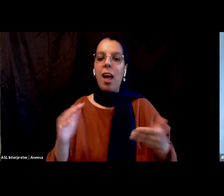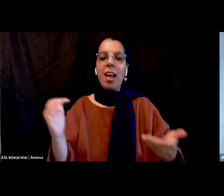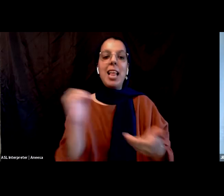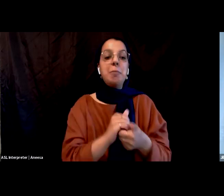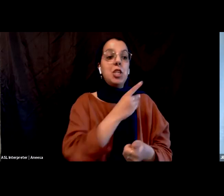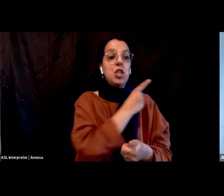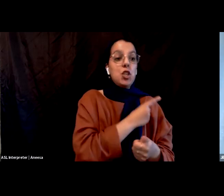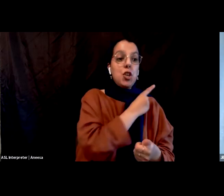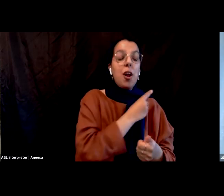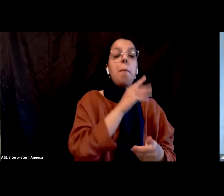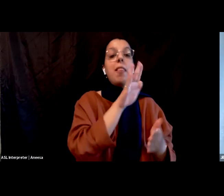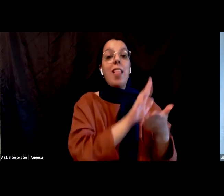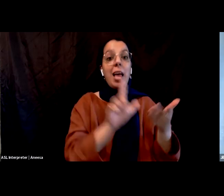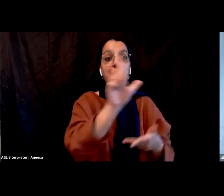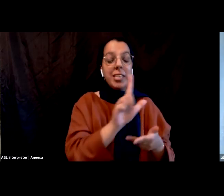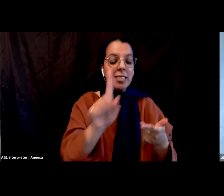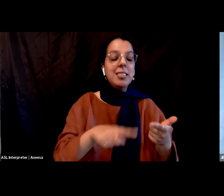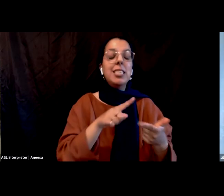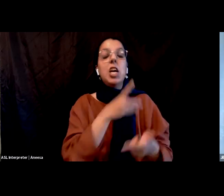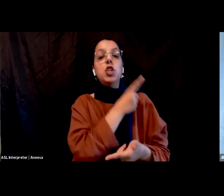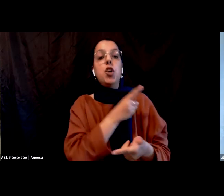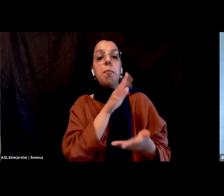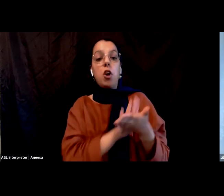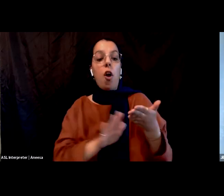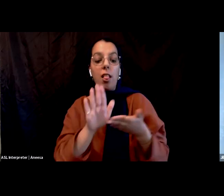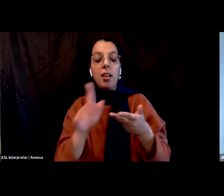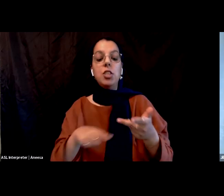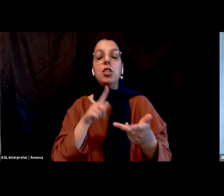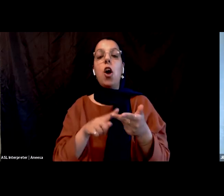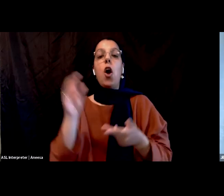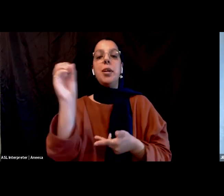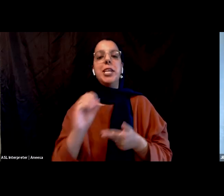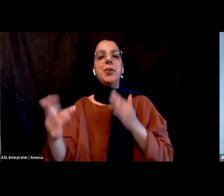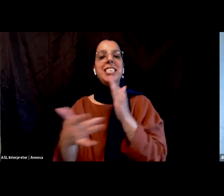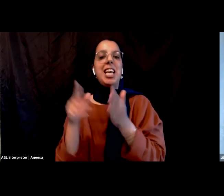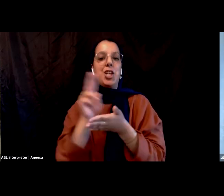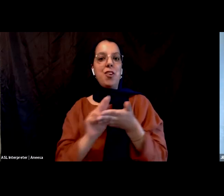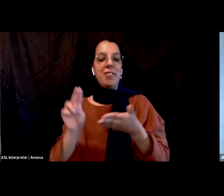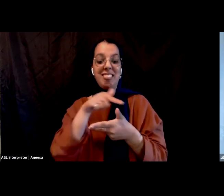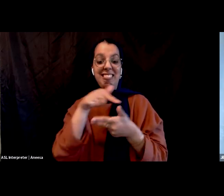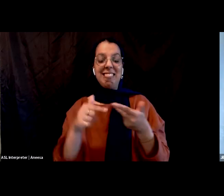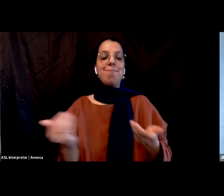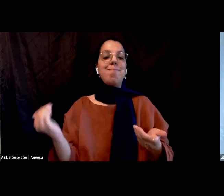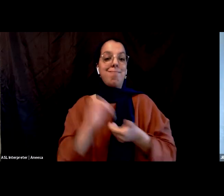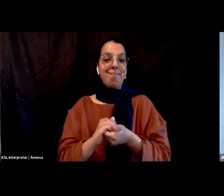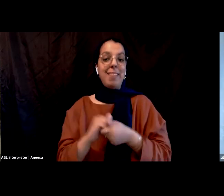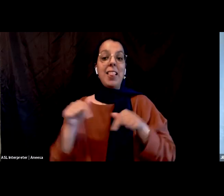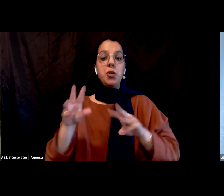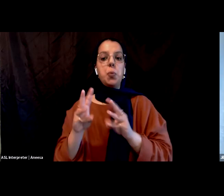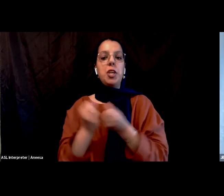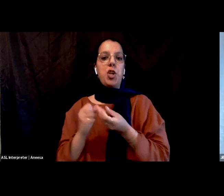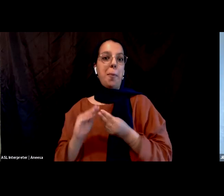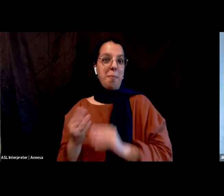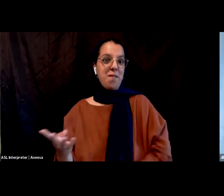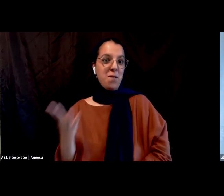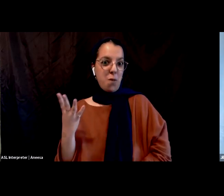Durham College, and Ontario Tech University. And this is our third of four panel sessions we are hosting. I